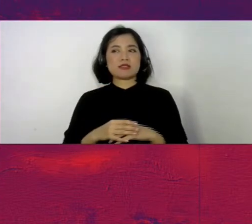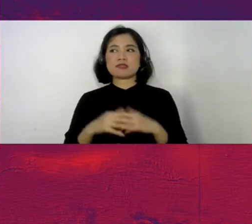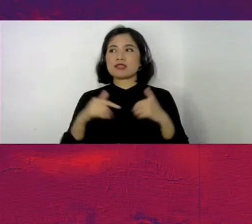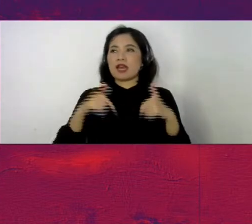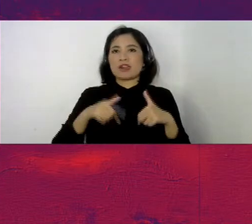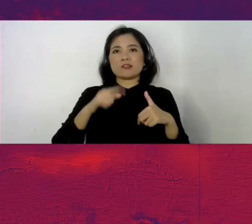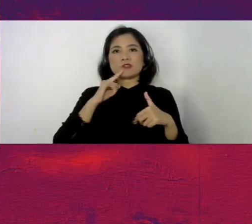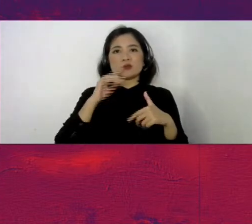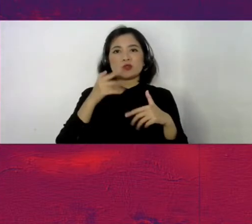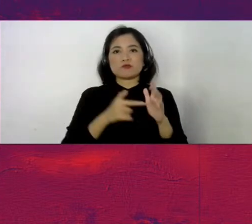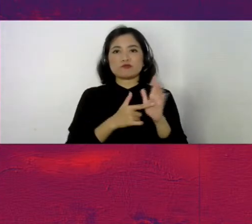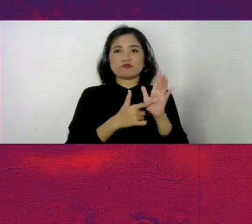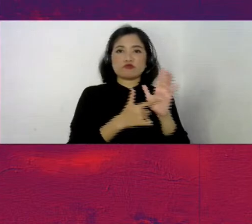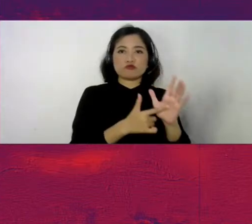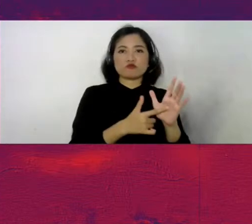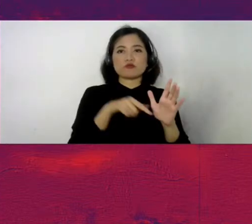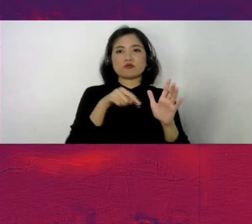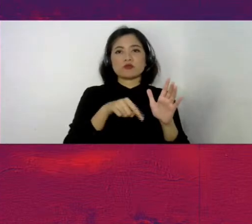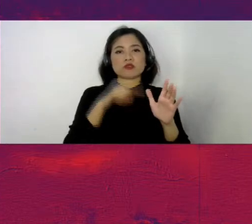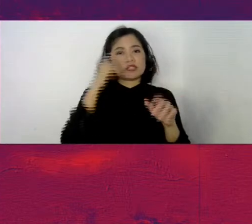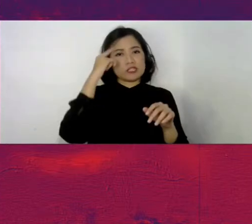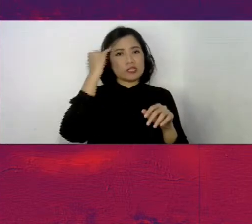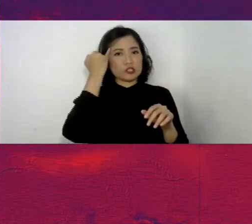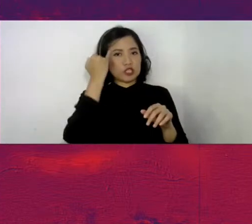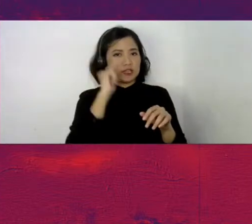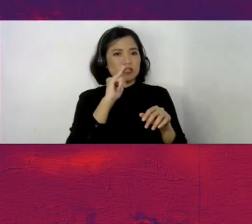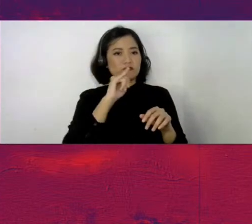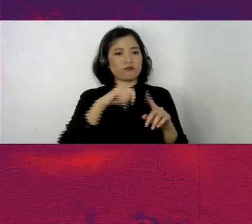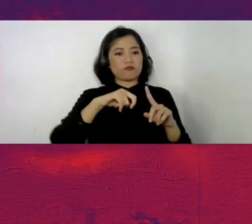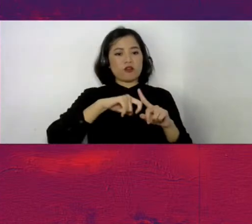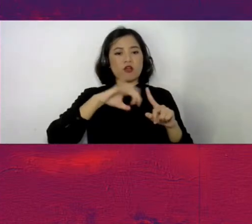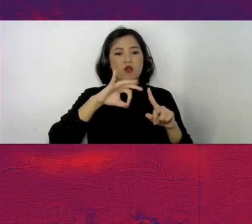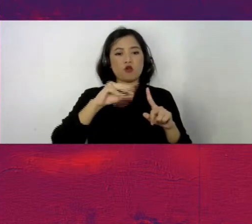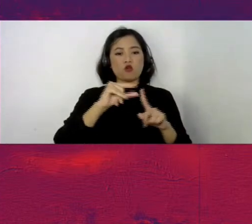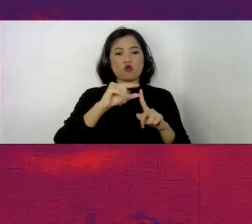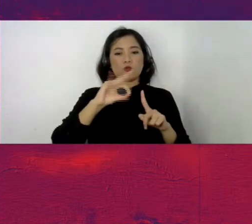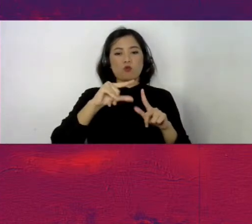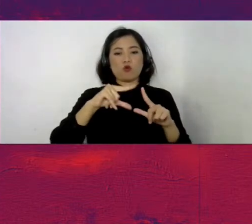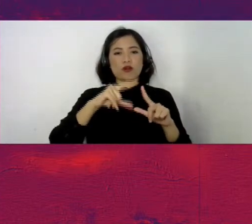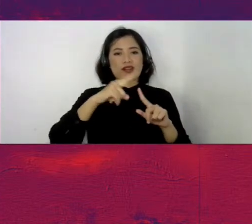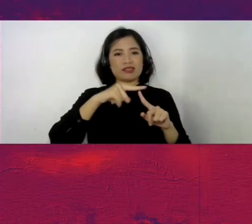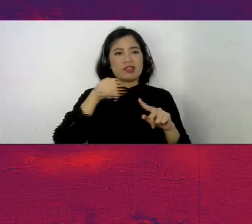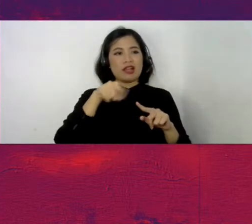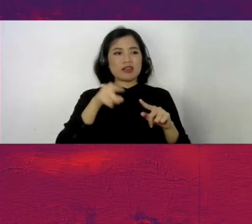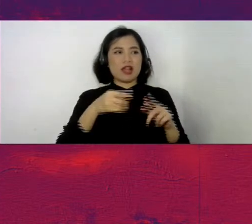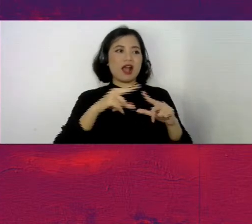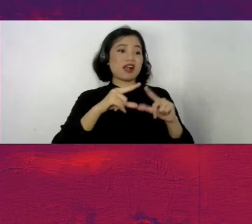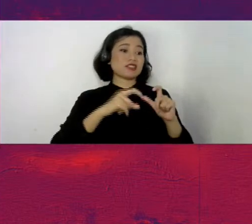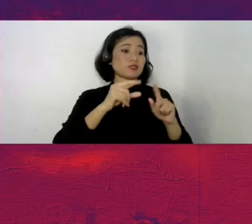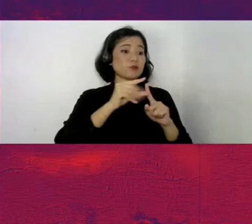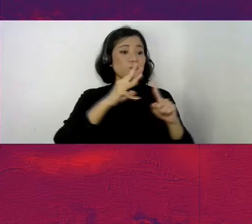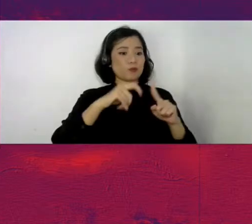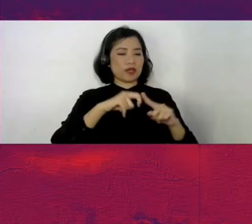represent the corporate initiatives in environmental aspect. Okay, next.